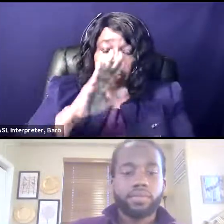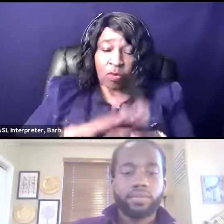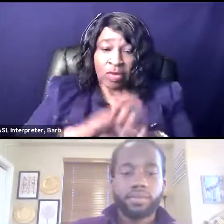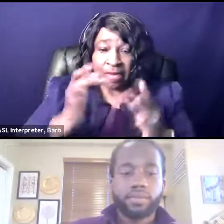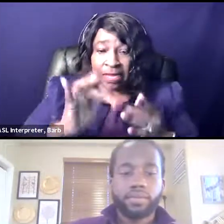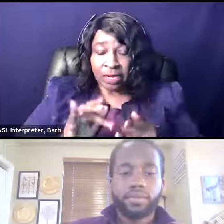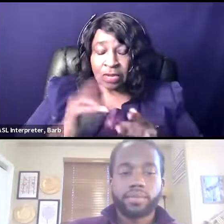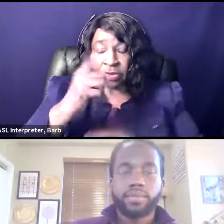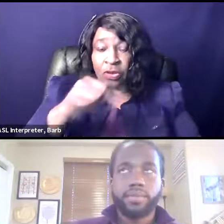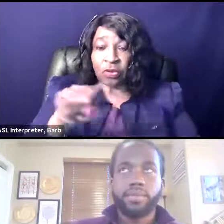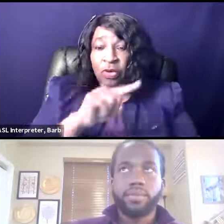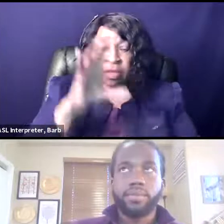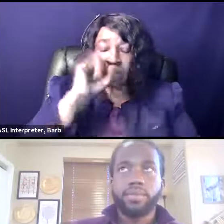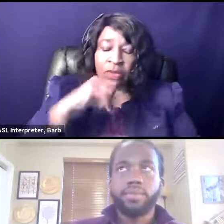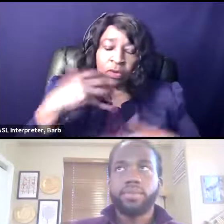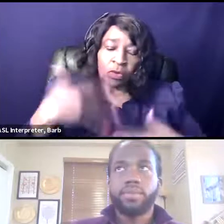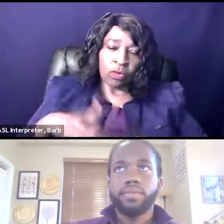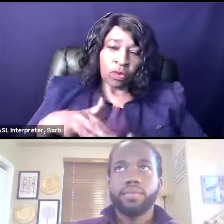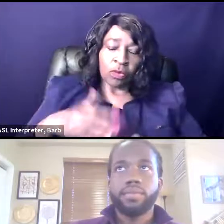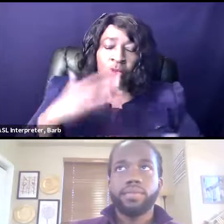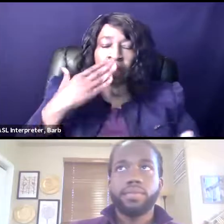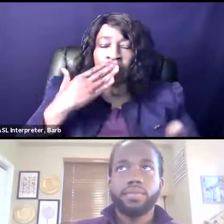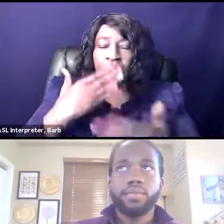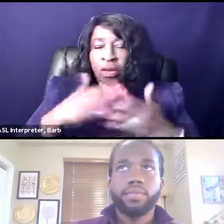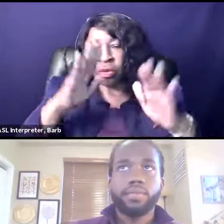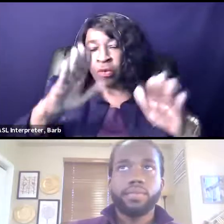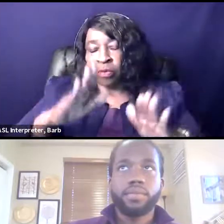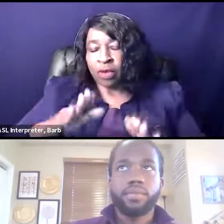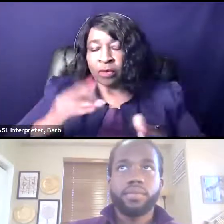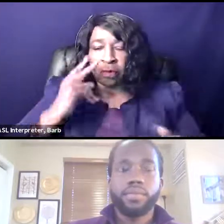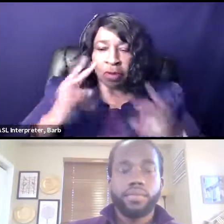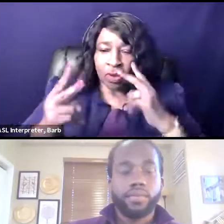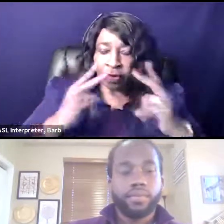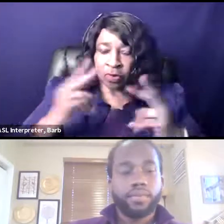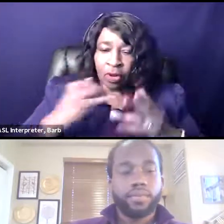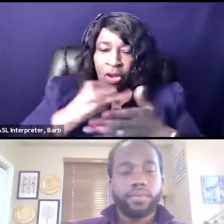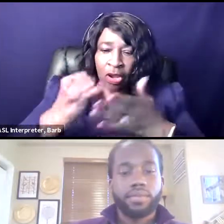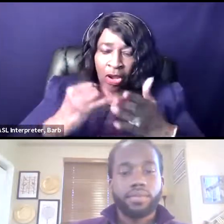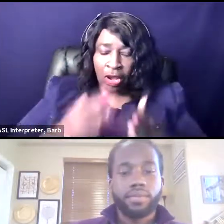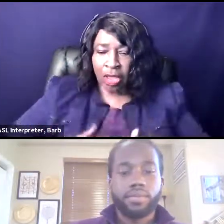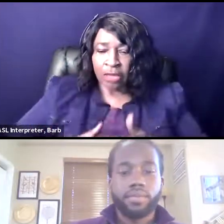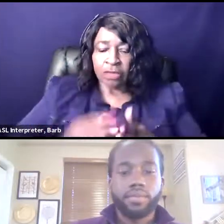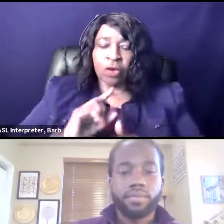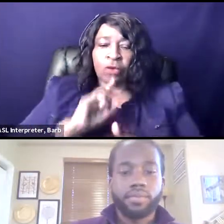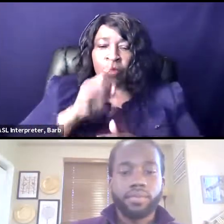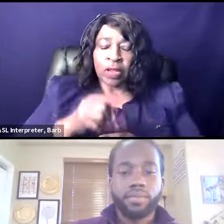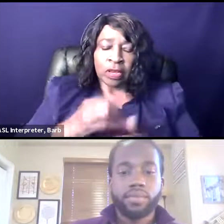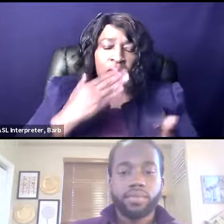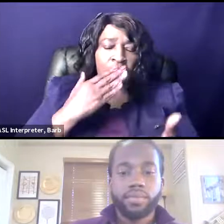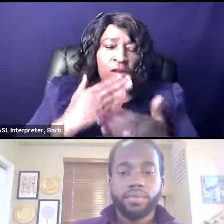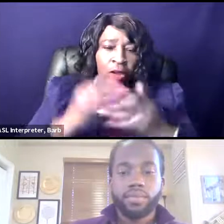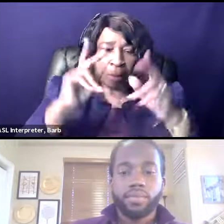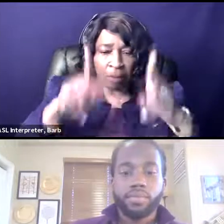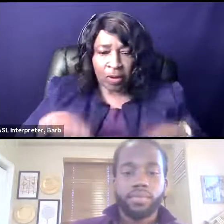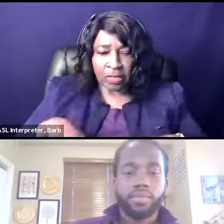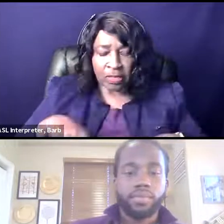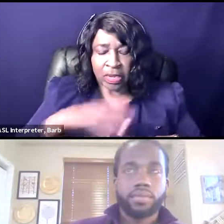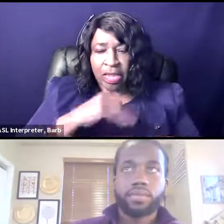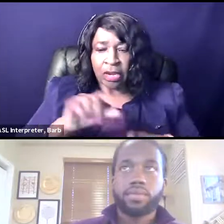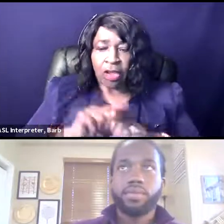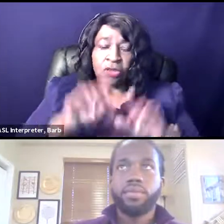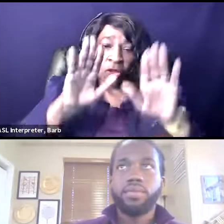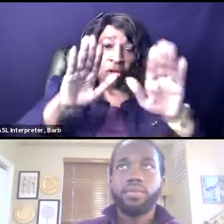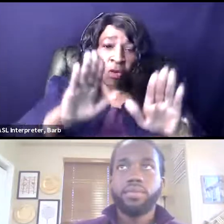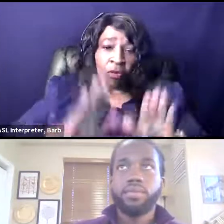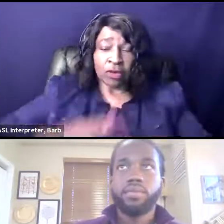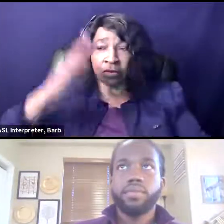missing out. He is an incredible visual artist, scholar of theology, divinity, a really dope person, and also a very dynamic speaker. So you